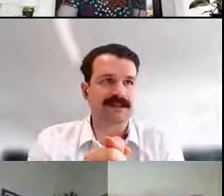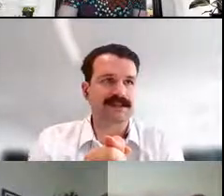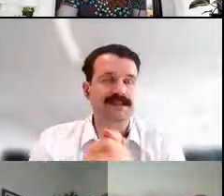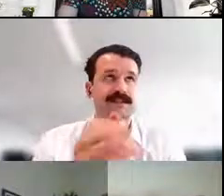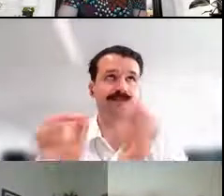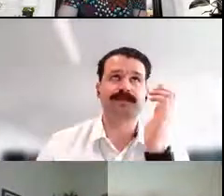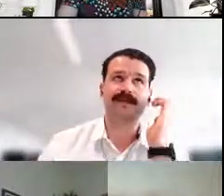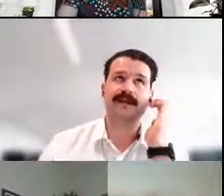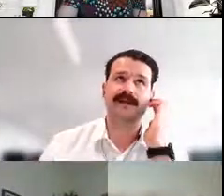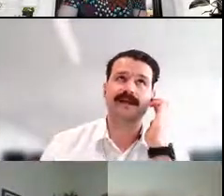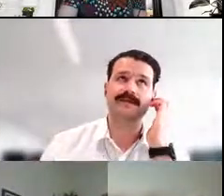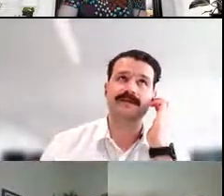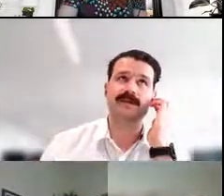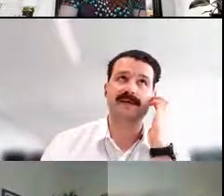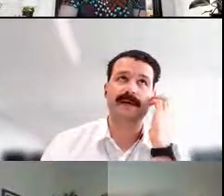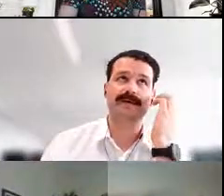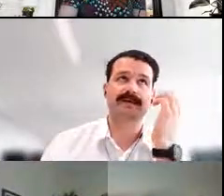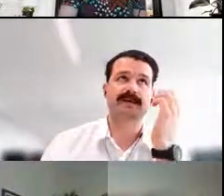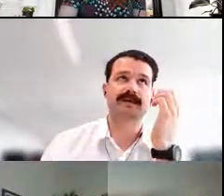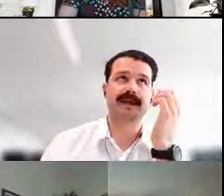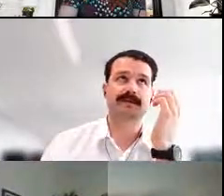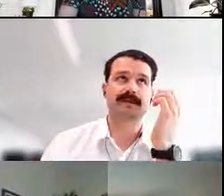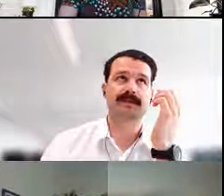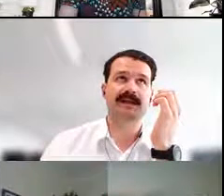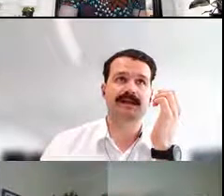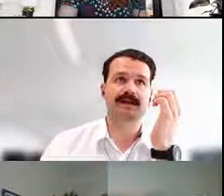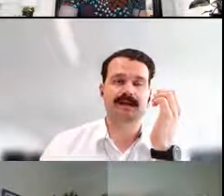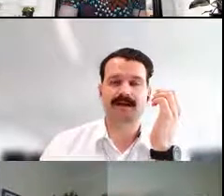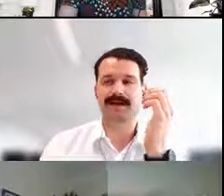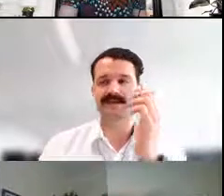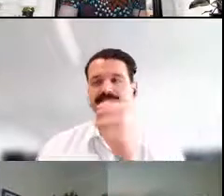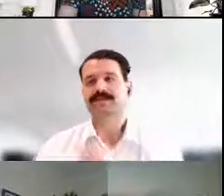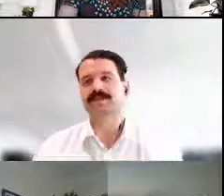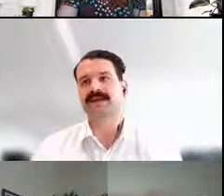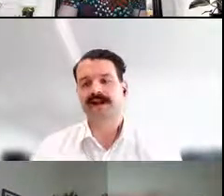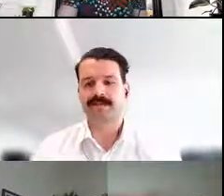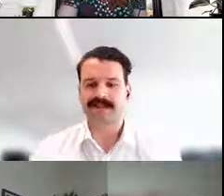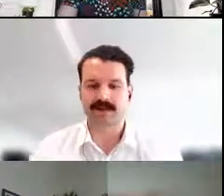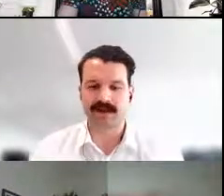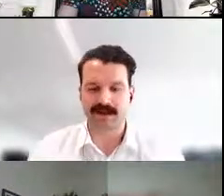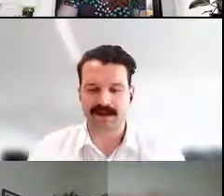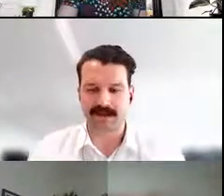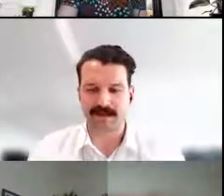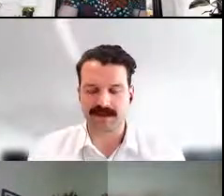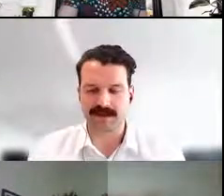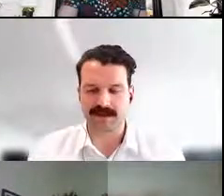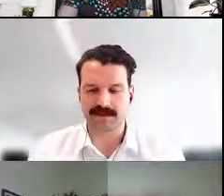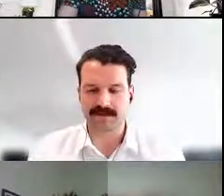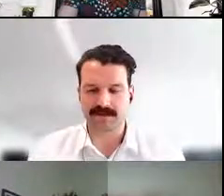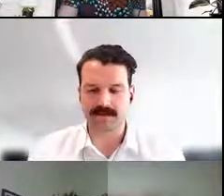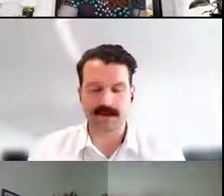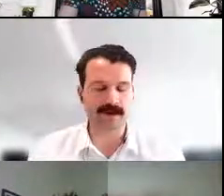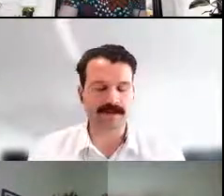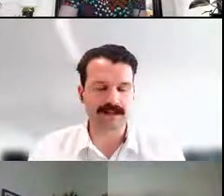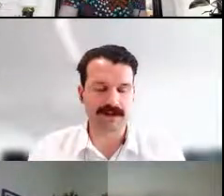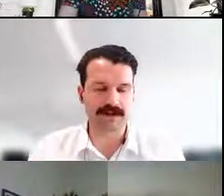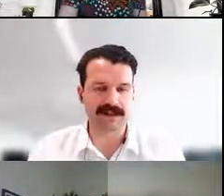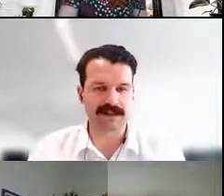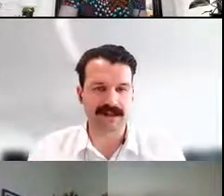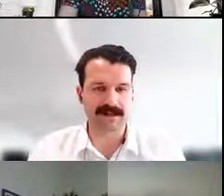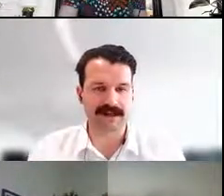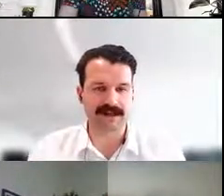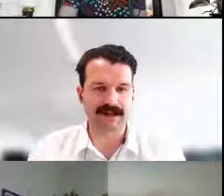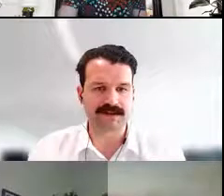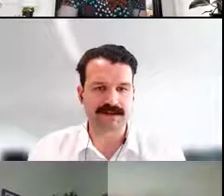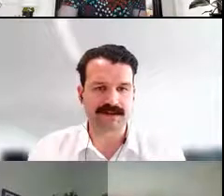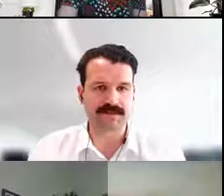design of the project itself. So with applicant capability and capacity, that's looking at is the proponent of this